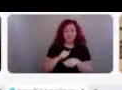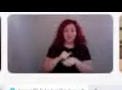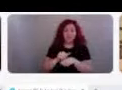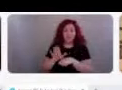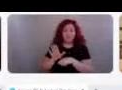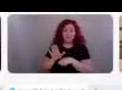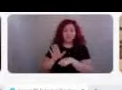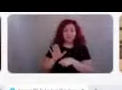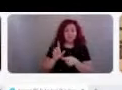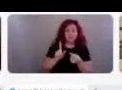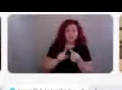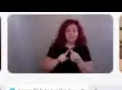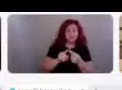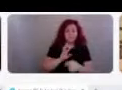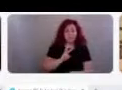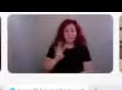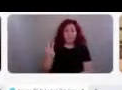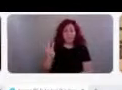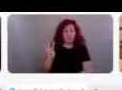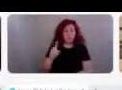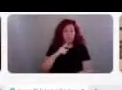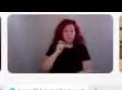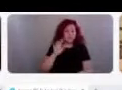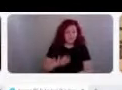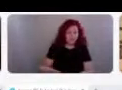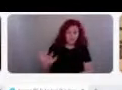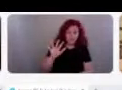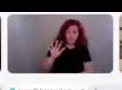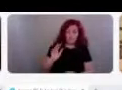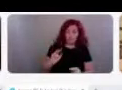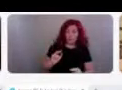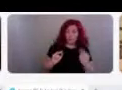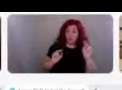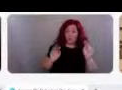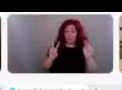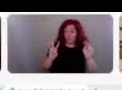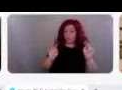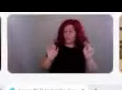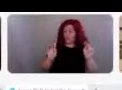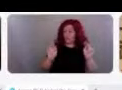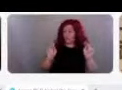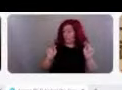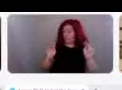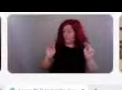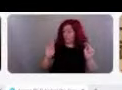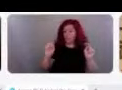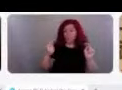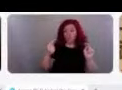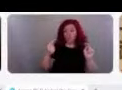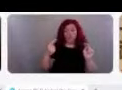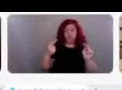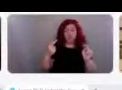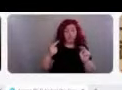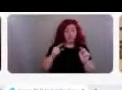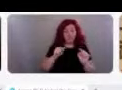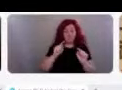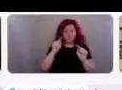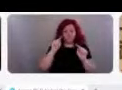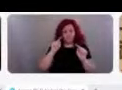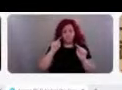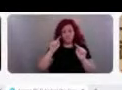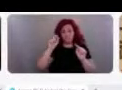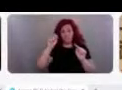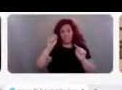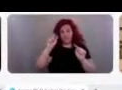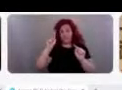um to the west to the desert areas going north to wickenburg or to um kingman and south